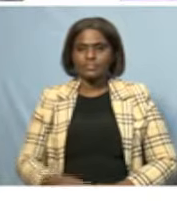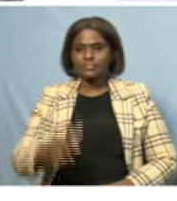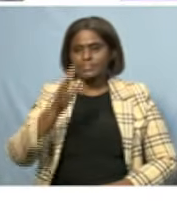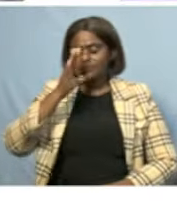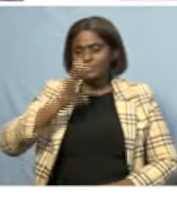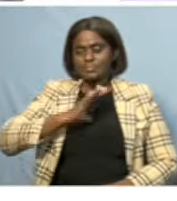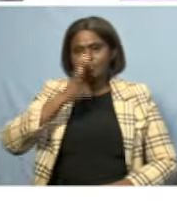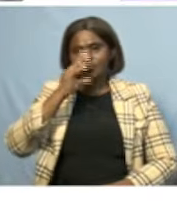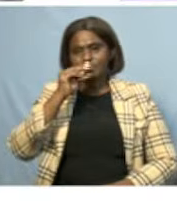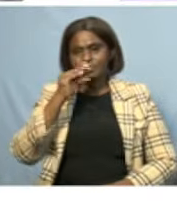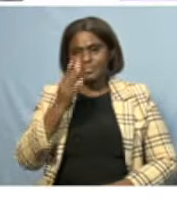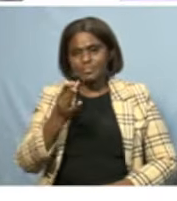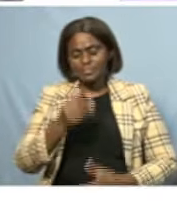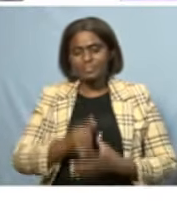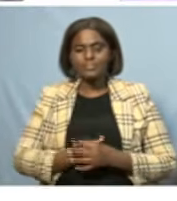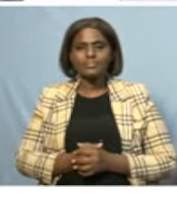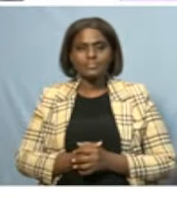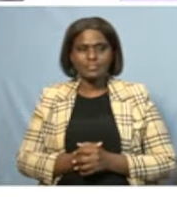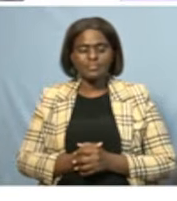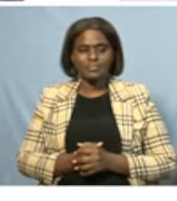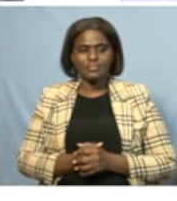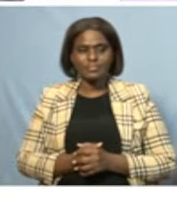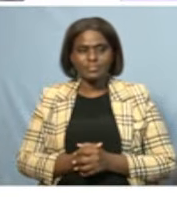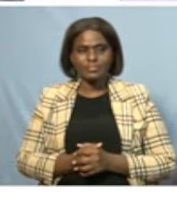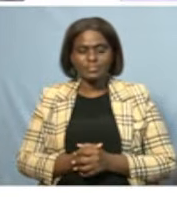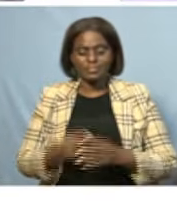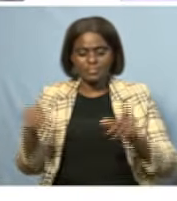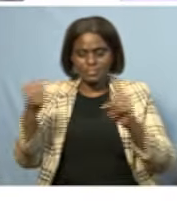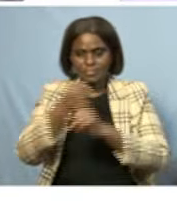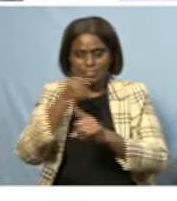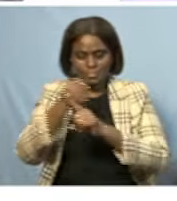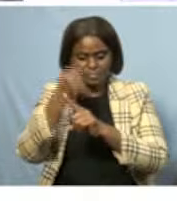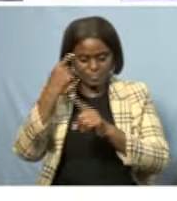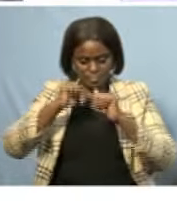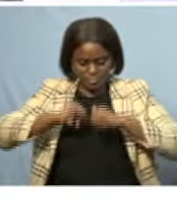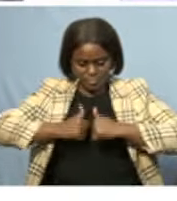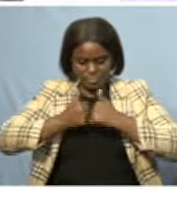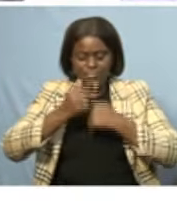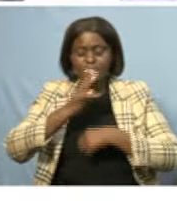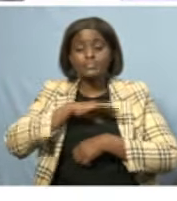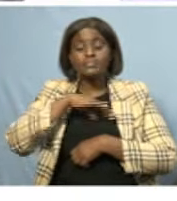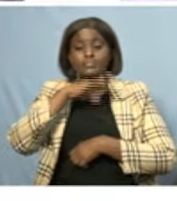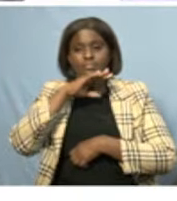Madam Speaker, the fight for self-sufficiency